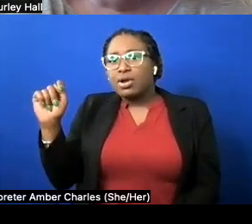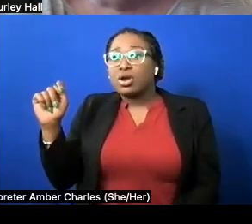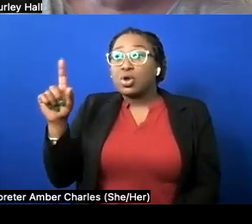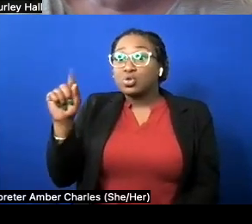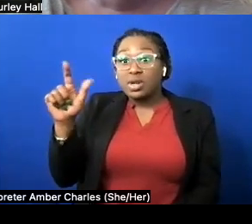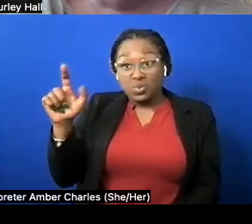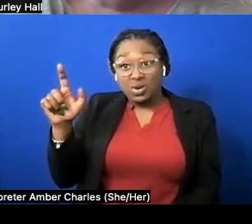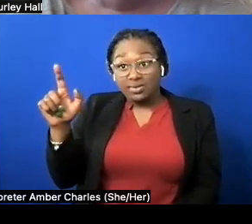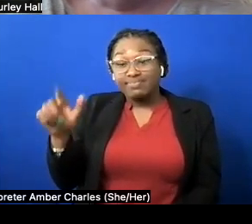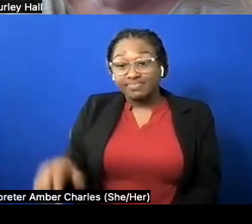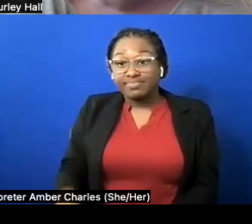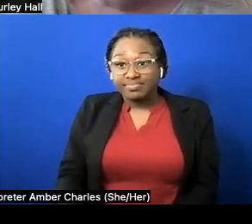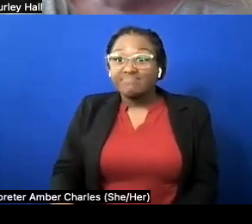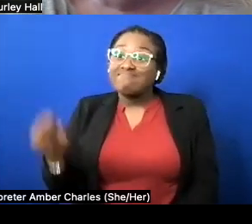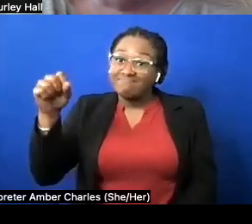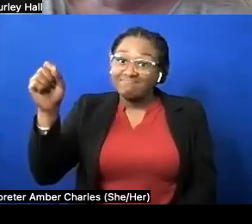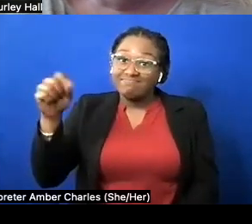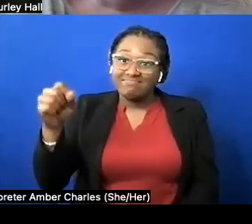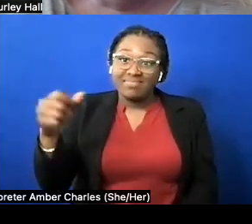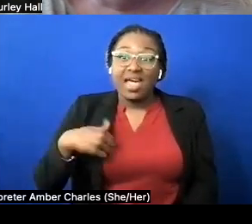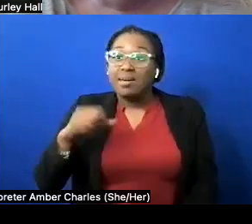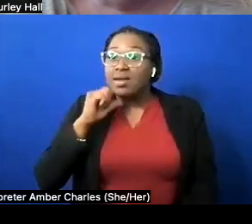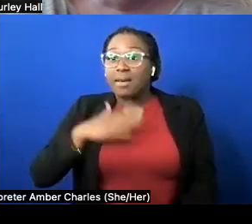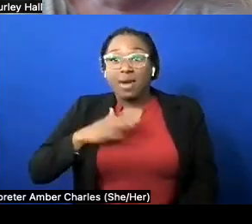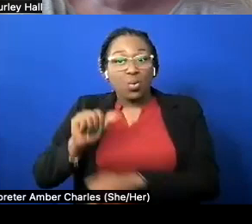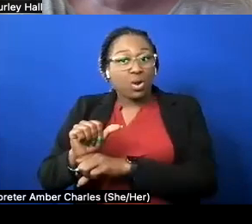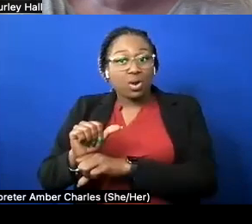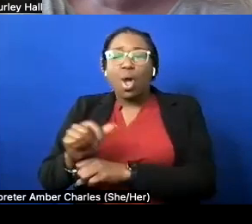2021. Yeah, I am not my work.